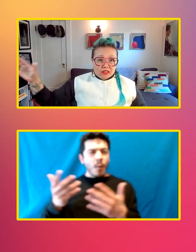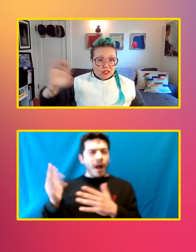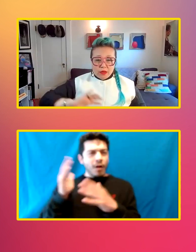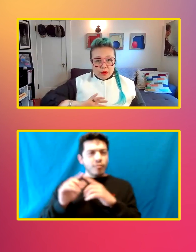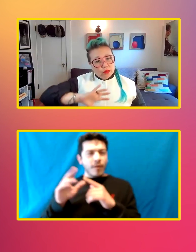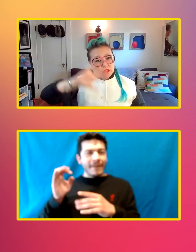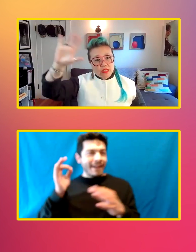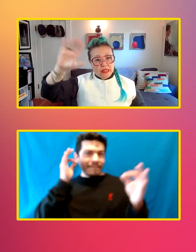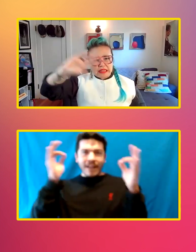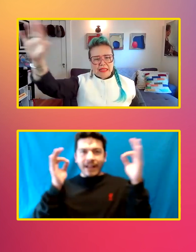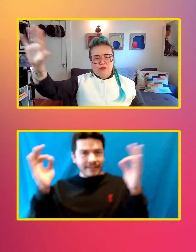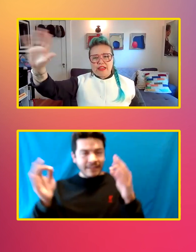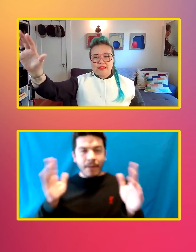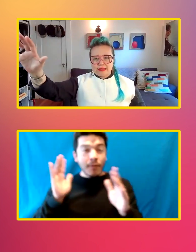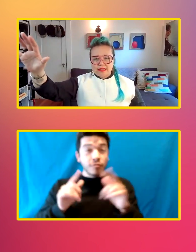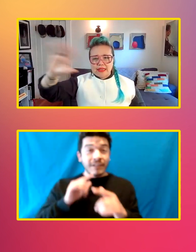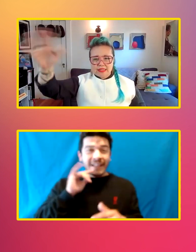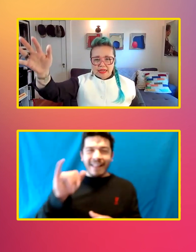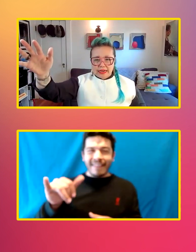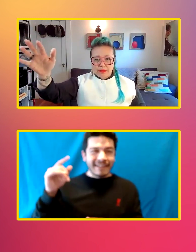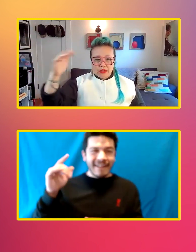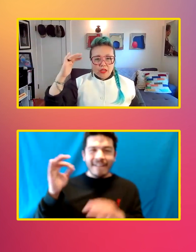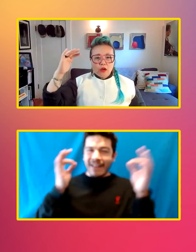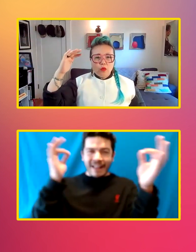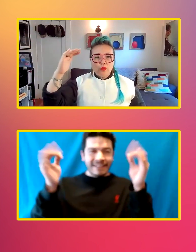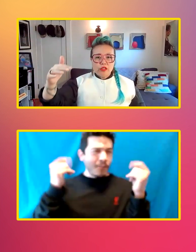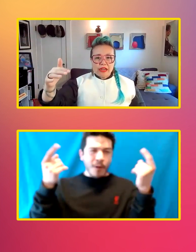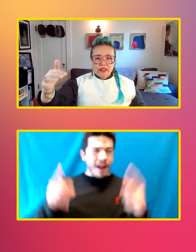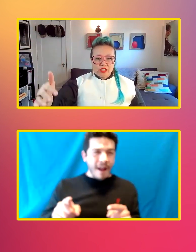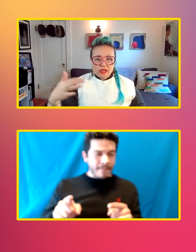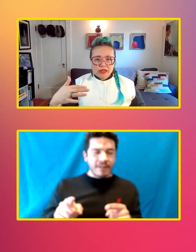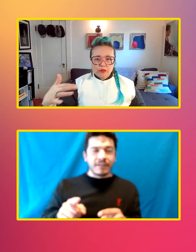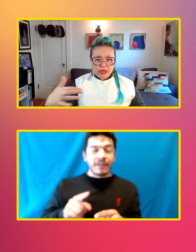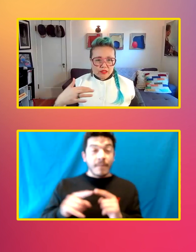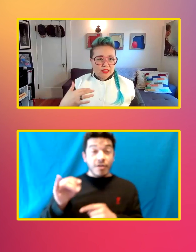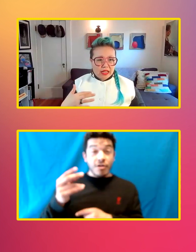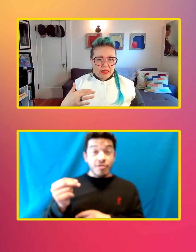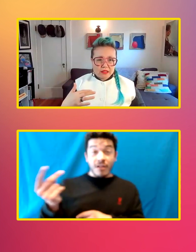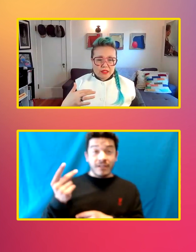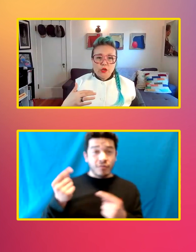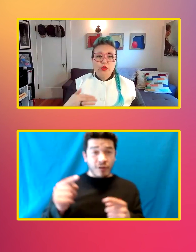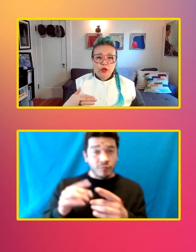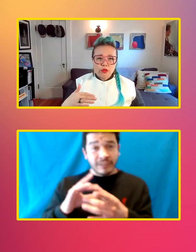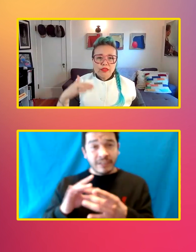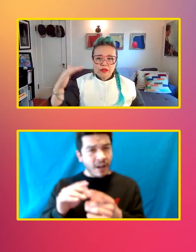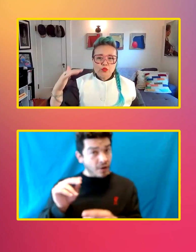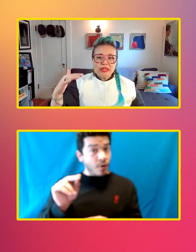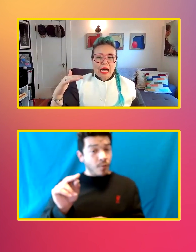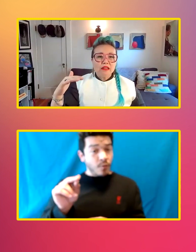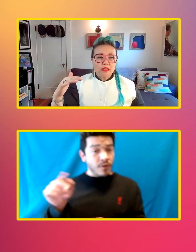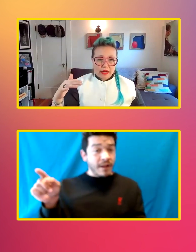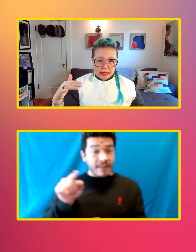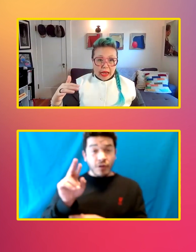be fantasy. People who used to say like that's fantasy, that's not going to happen. What I think John and I'm trying to say is no, no, that